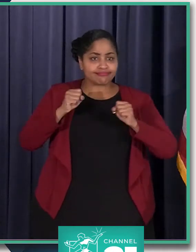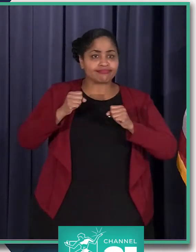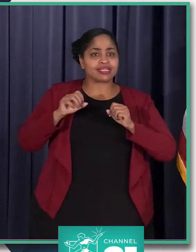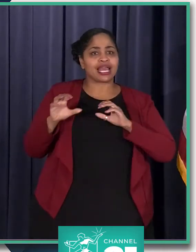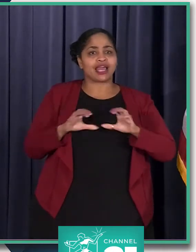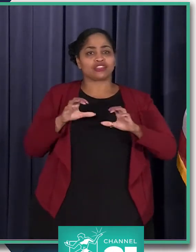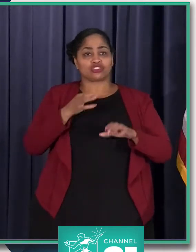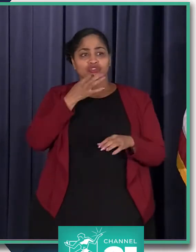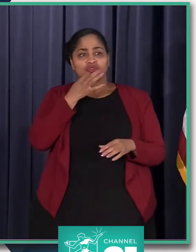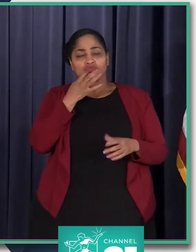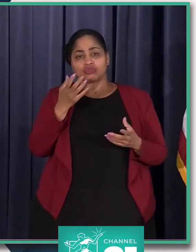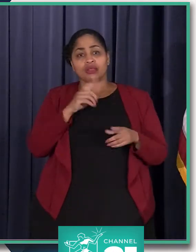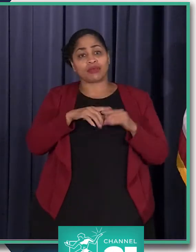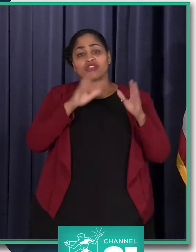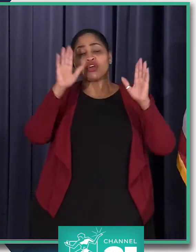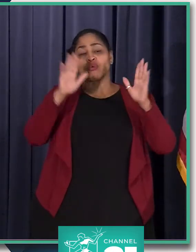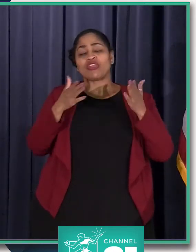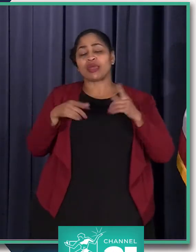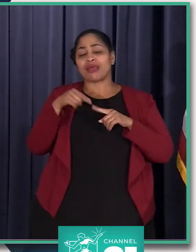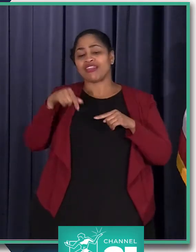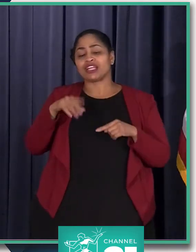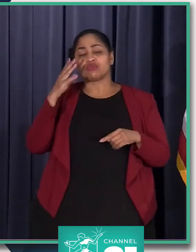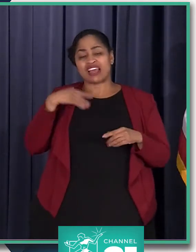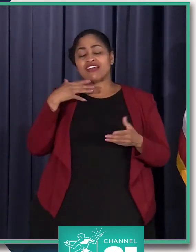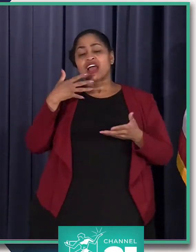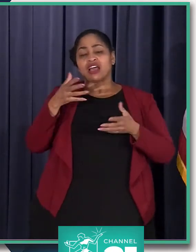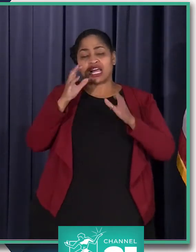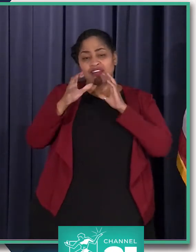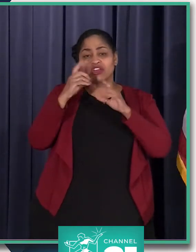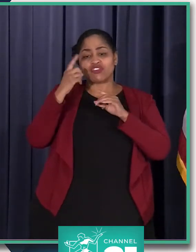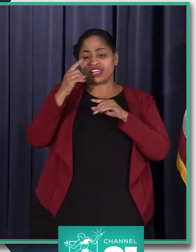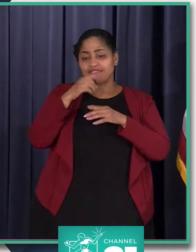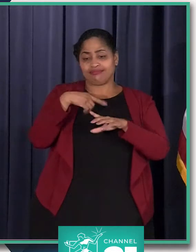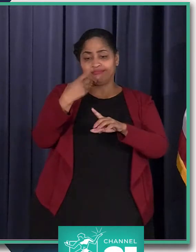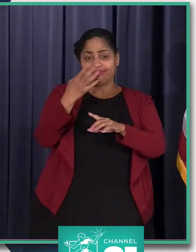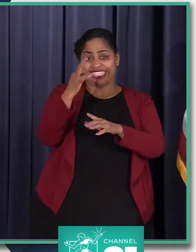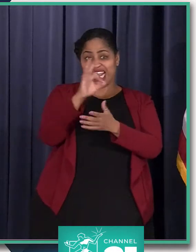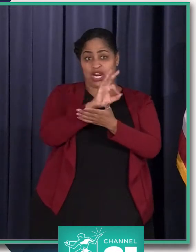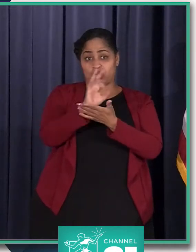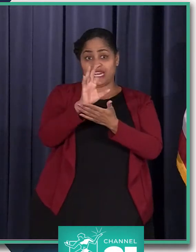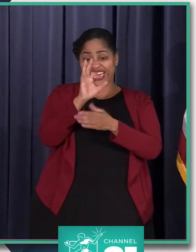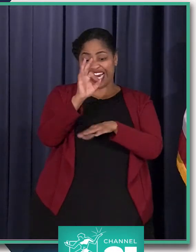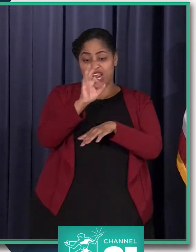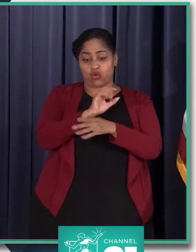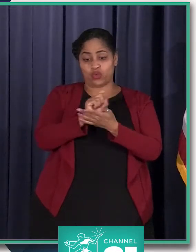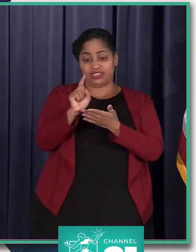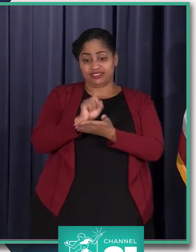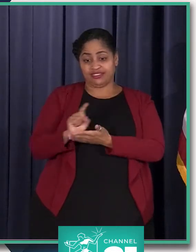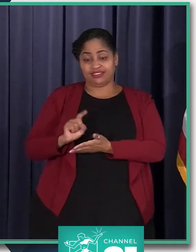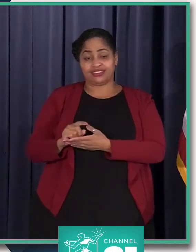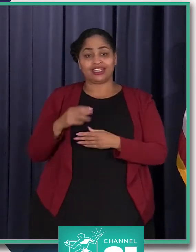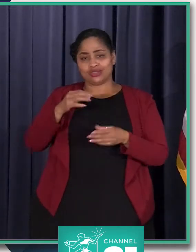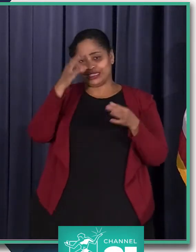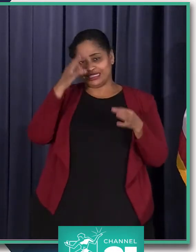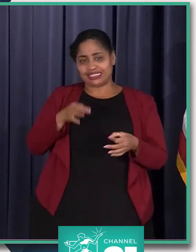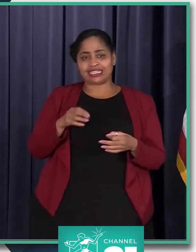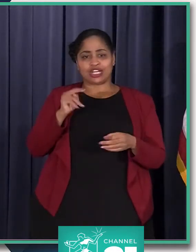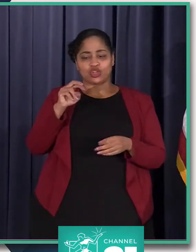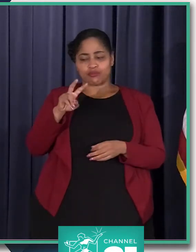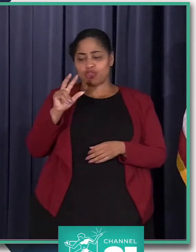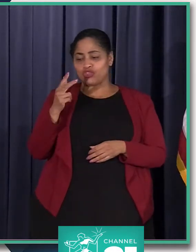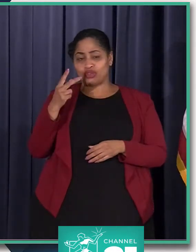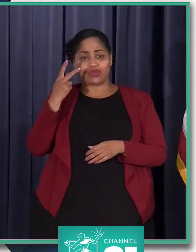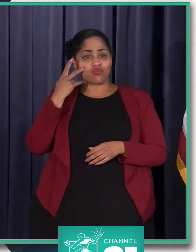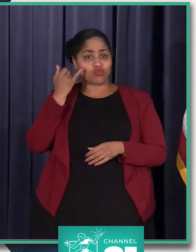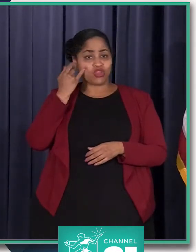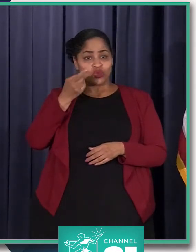coming weeks. But the great thing about this is we're going to have a conversation for the next 9 weeks, and you'll be able to make a decision November 3rd whether you think the city is